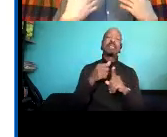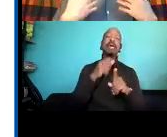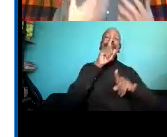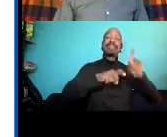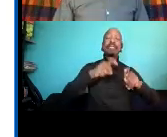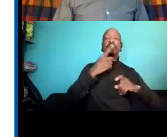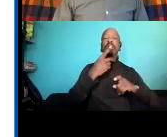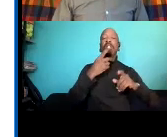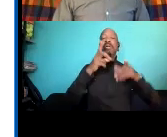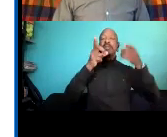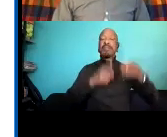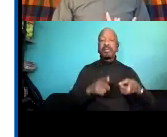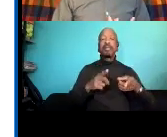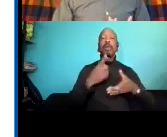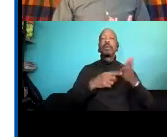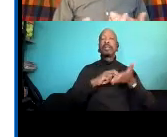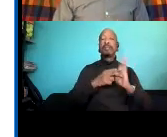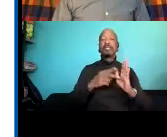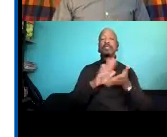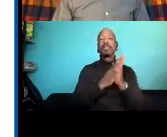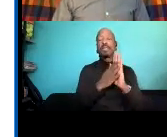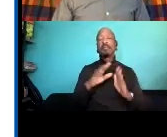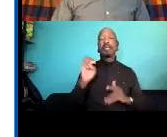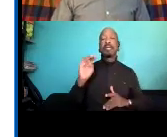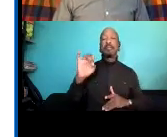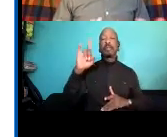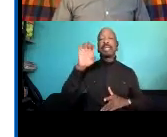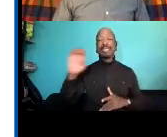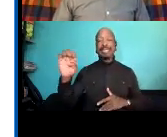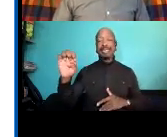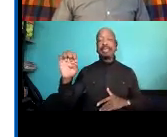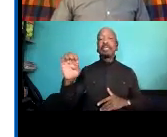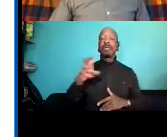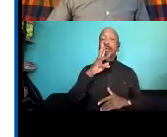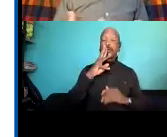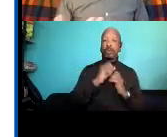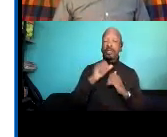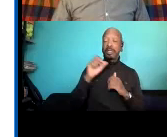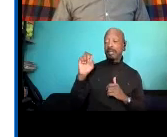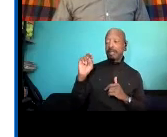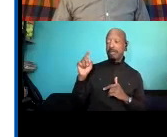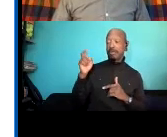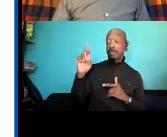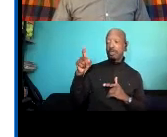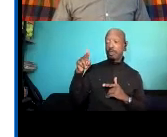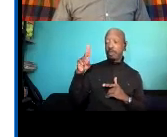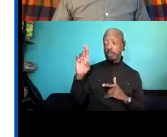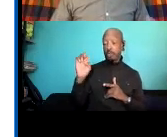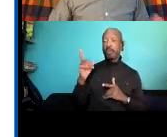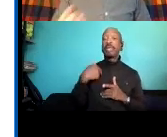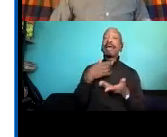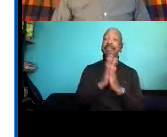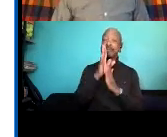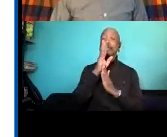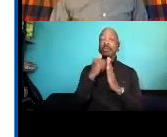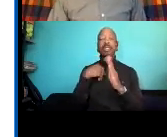So that's why when we talk with entrepreneurs, we really advise them to talk to an employment law attorney when they're